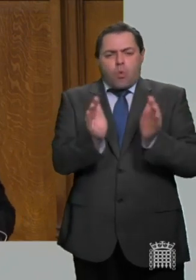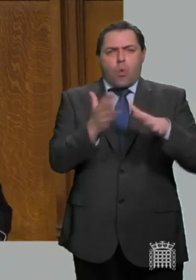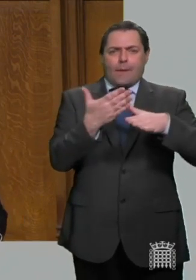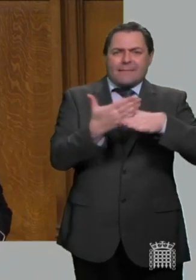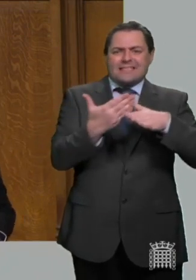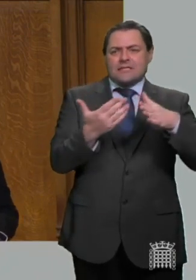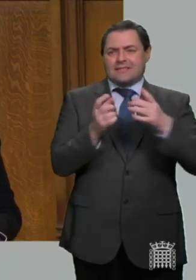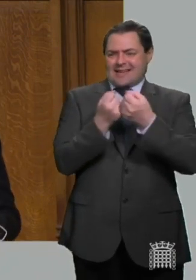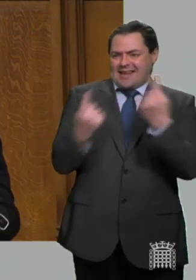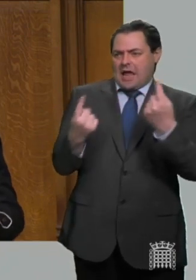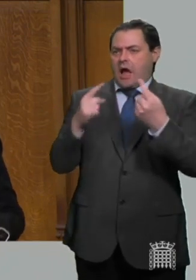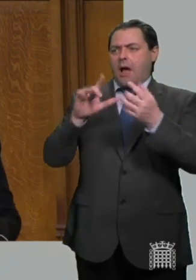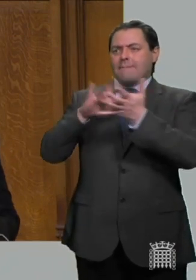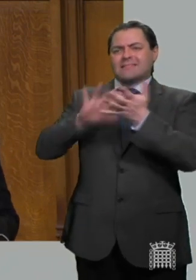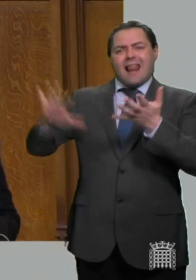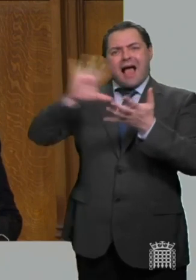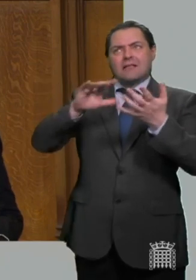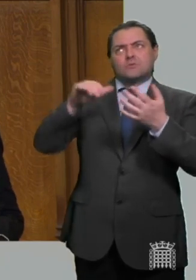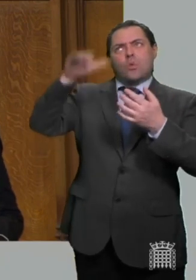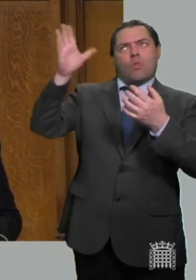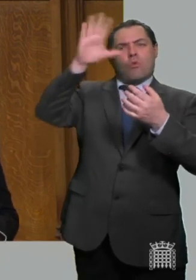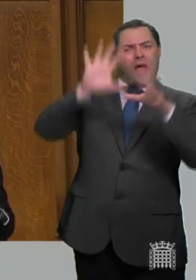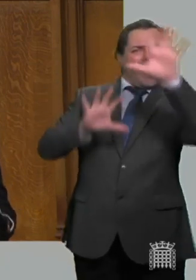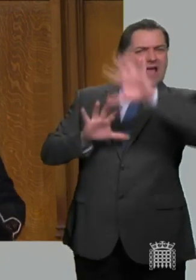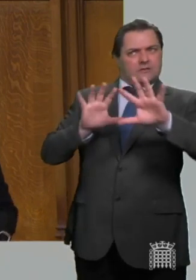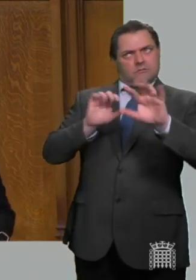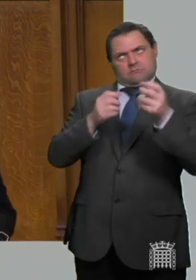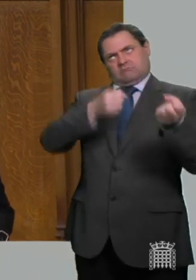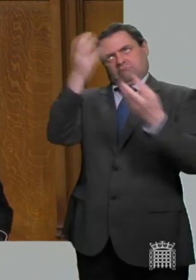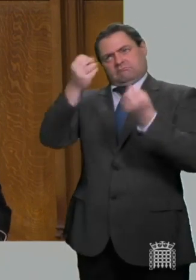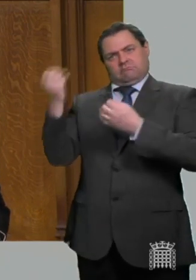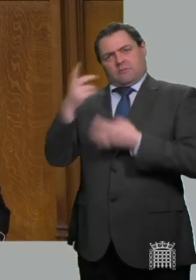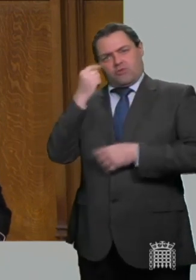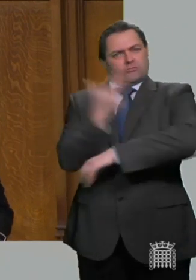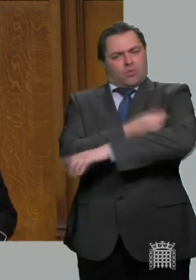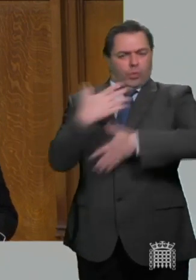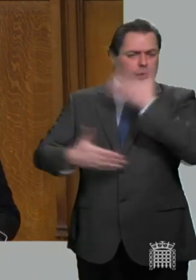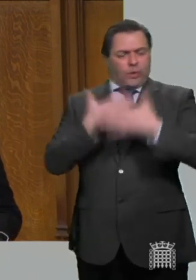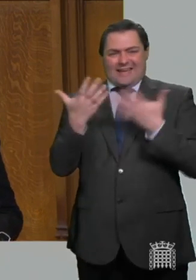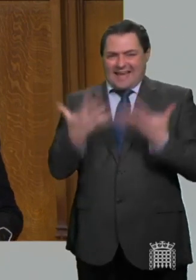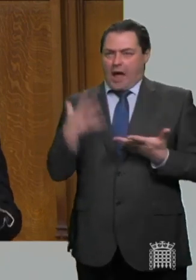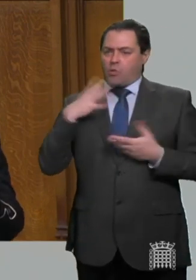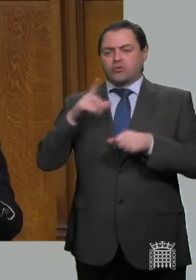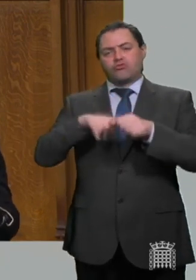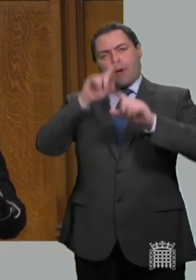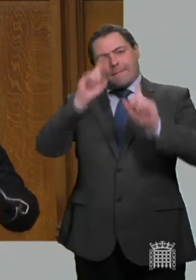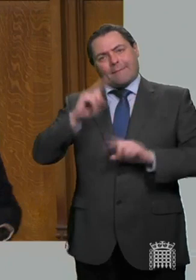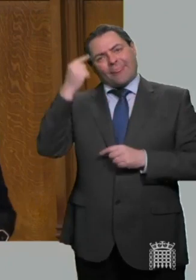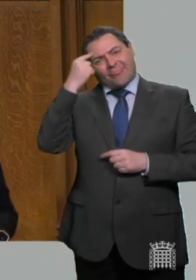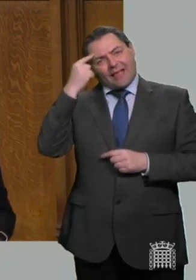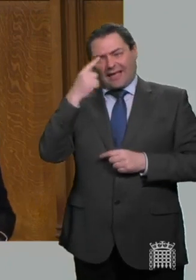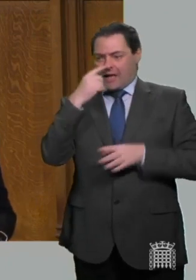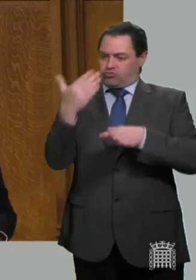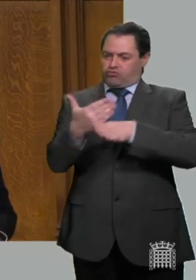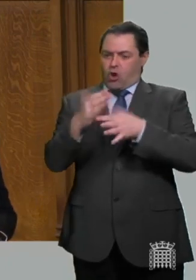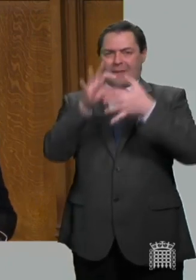Midlands and the North West. Would the Prime Minister agree with me that now is the time for our young people to look at careers and aspire to